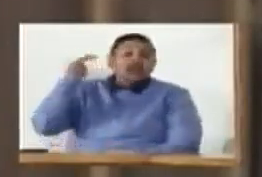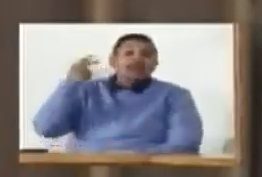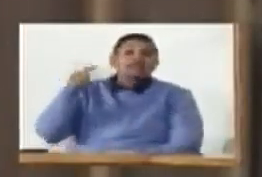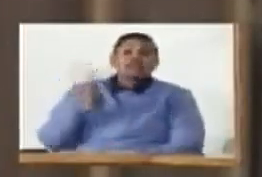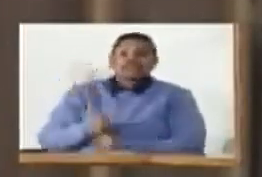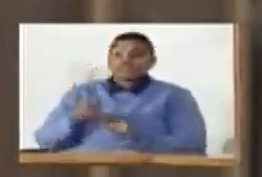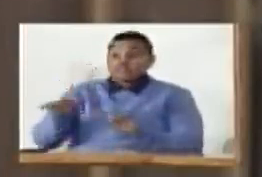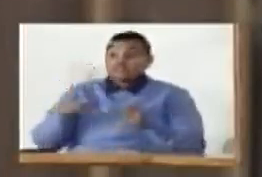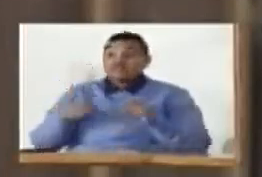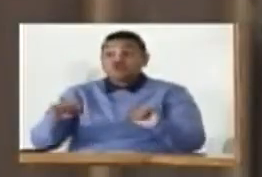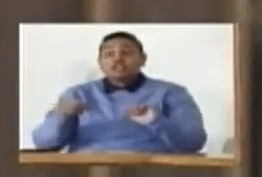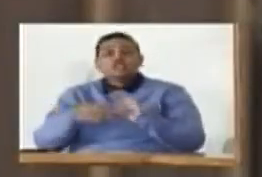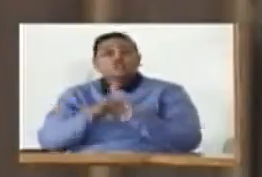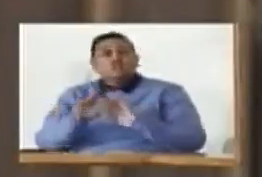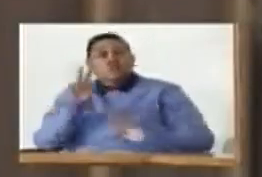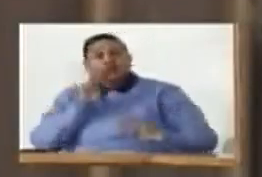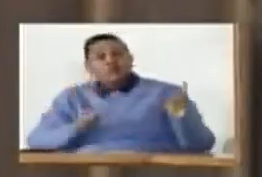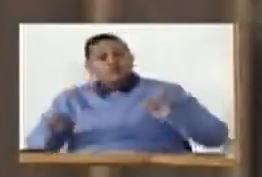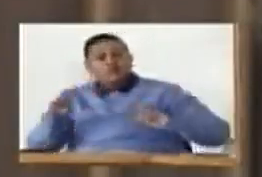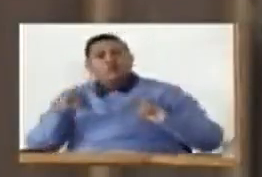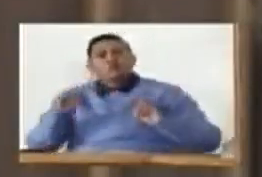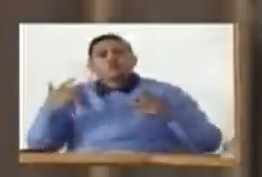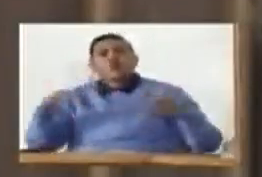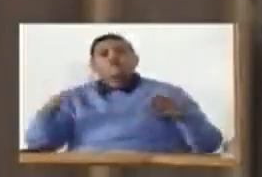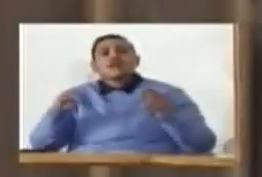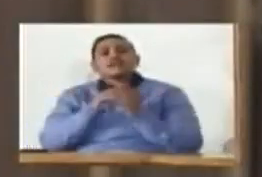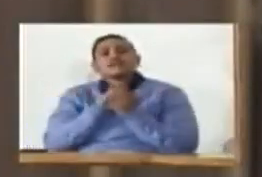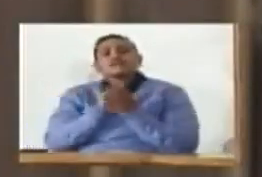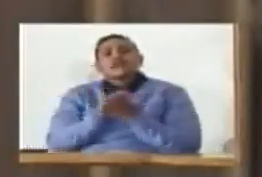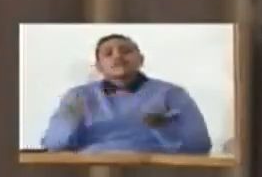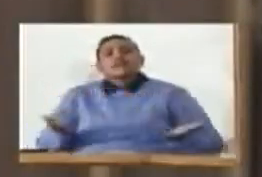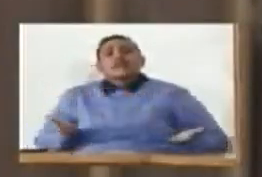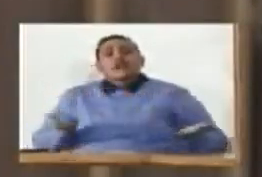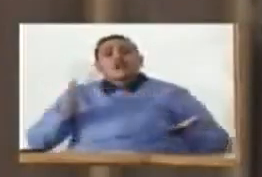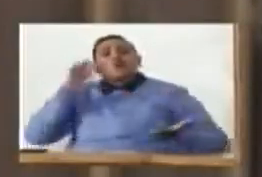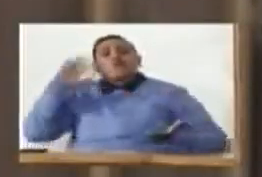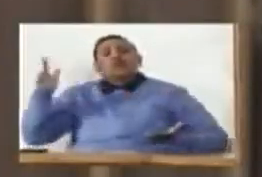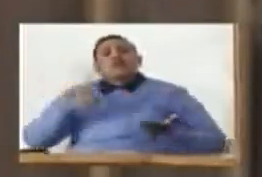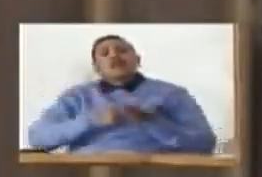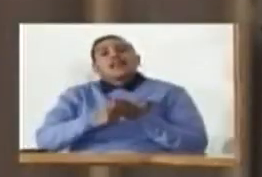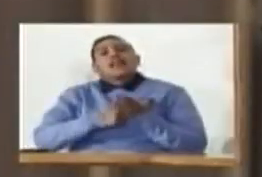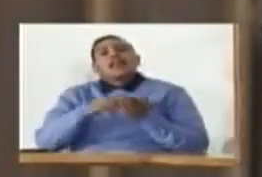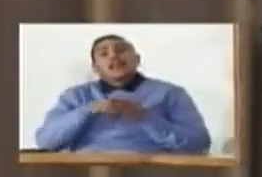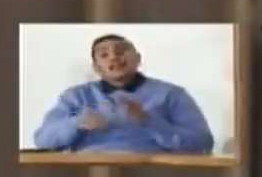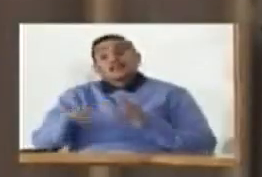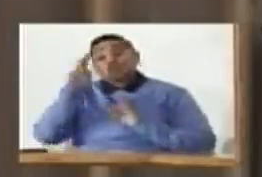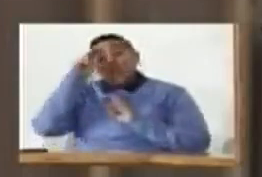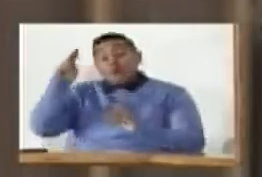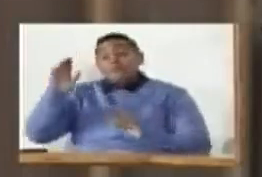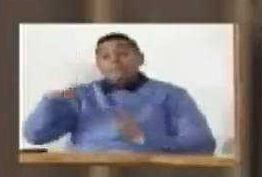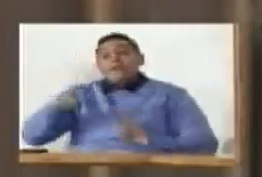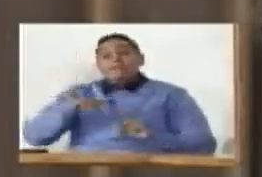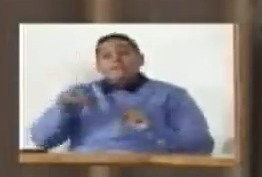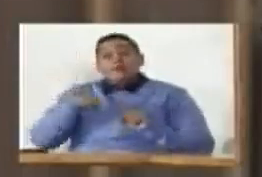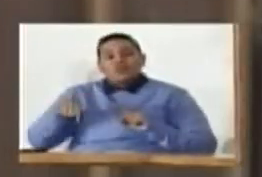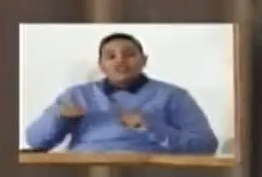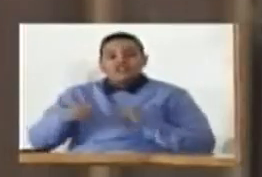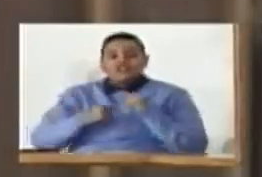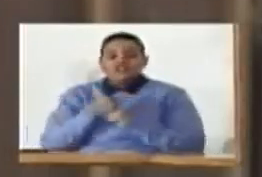NHT strategic review, which was already tabled, will be debated in this Honourable House this